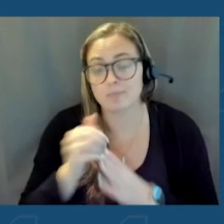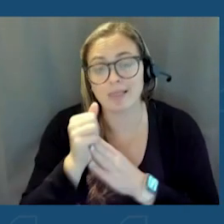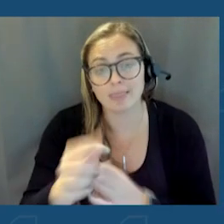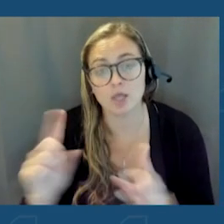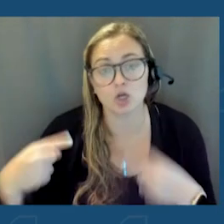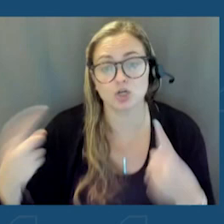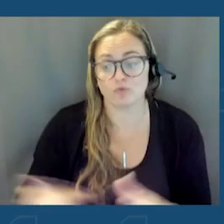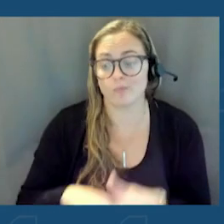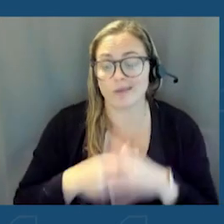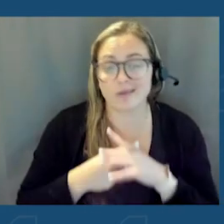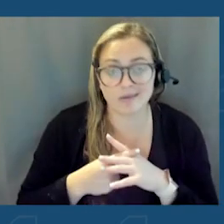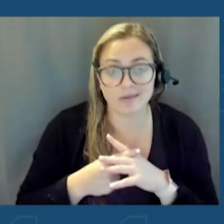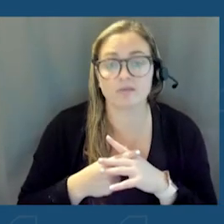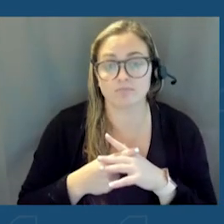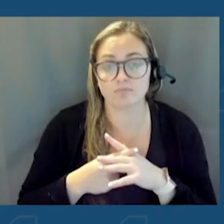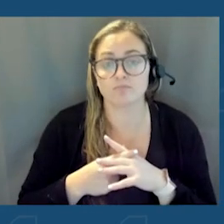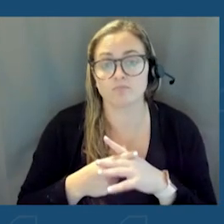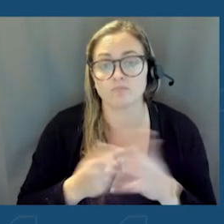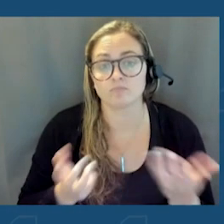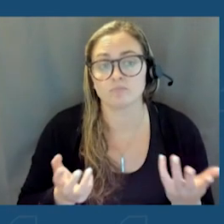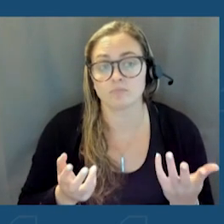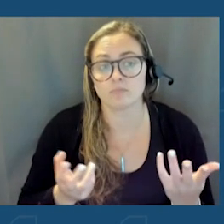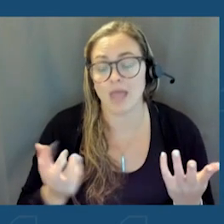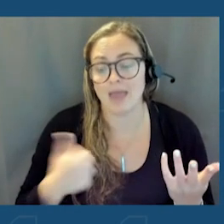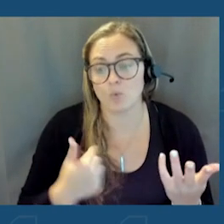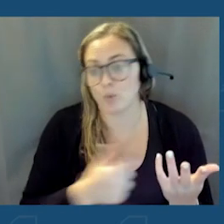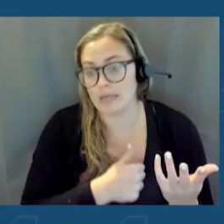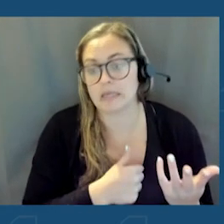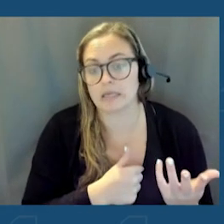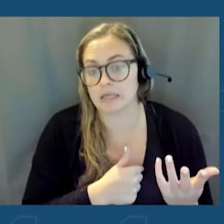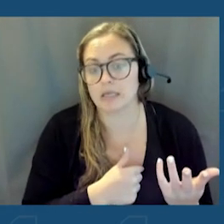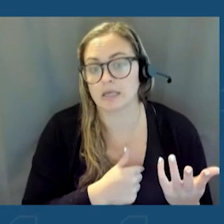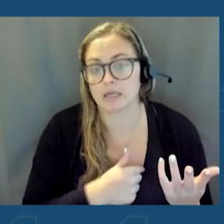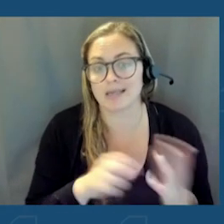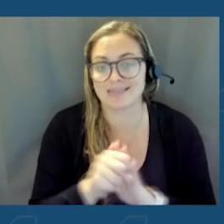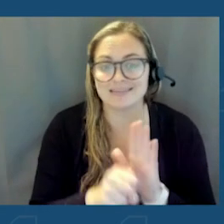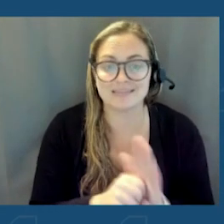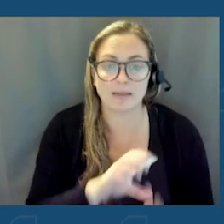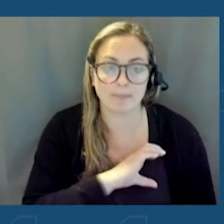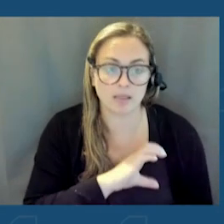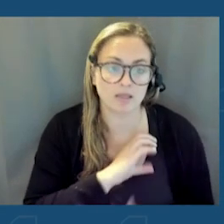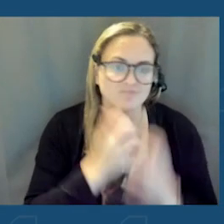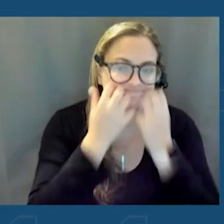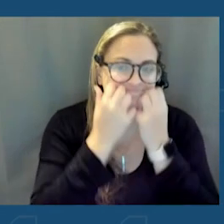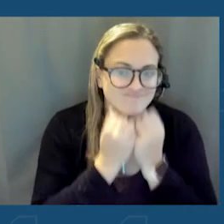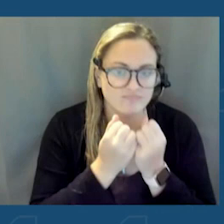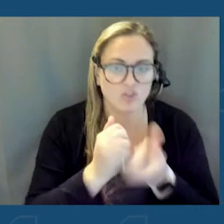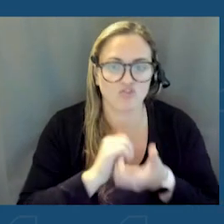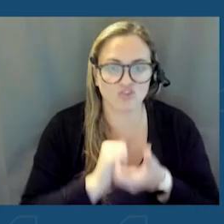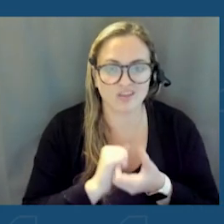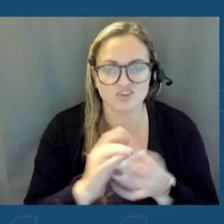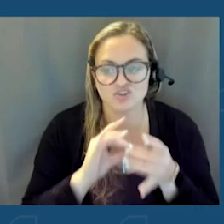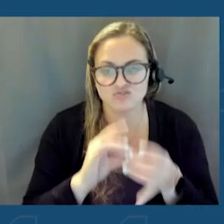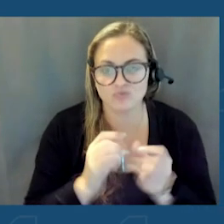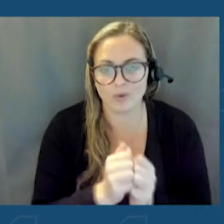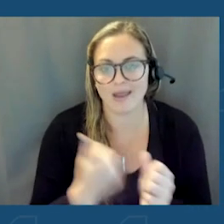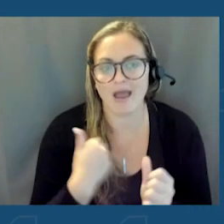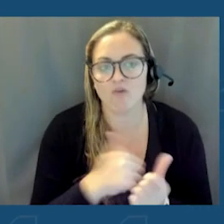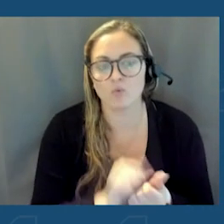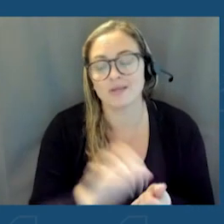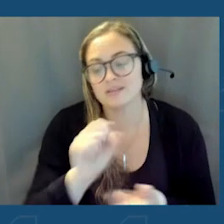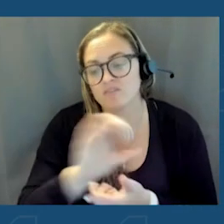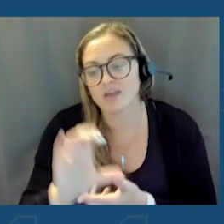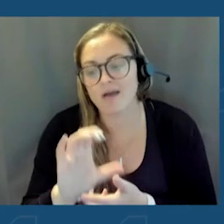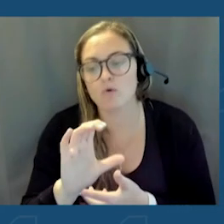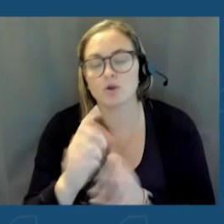beginning, and we in the state police value the relationships we have in Suffolk County, both with law enforcement and